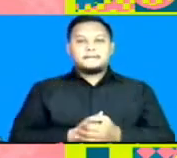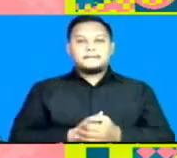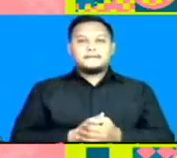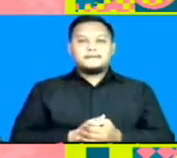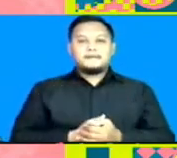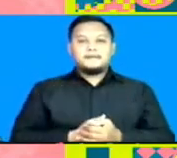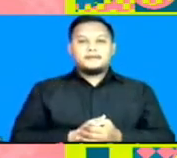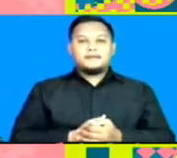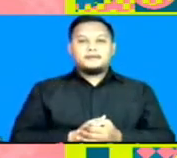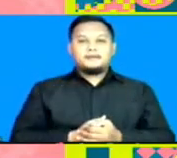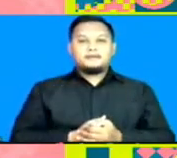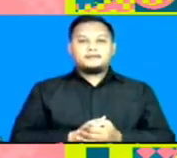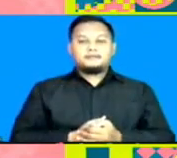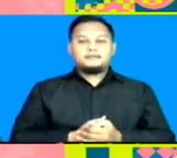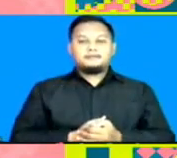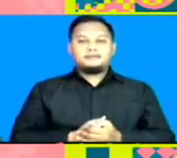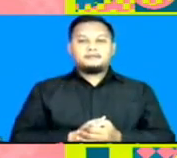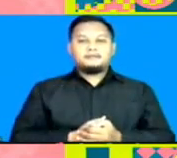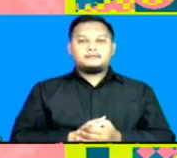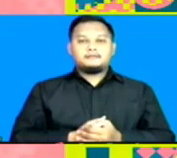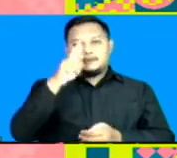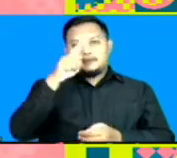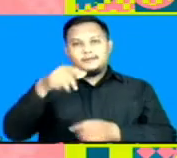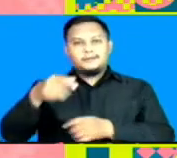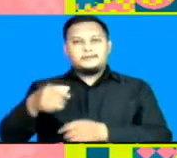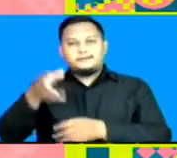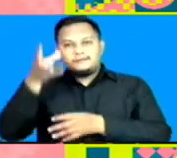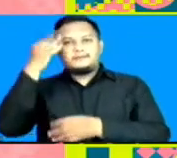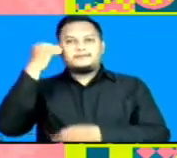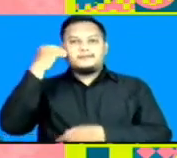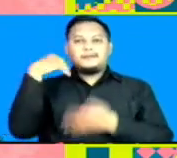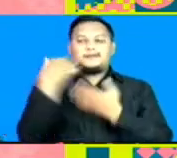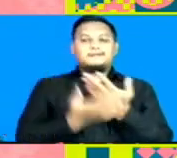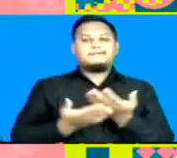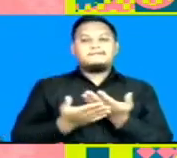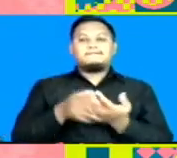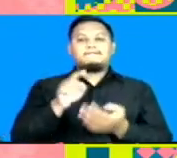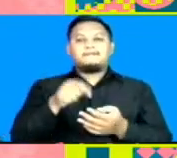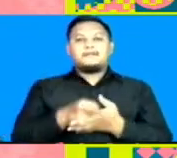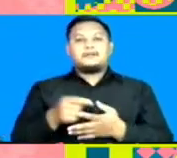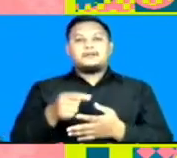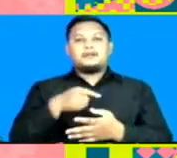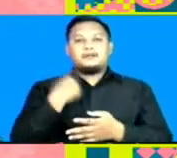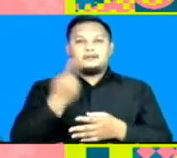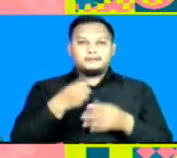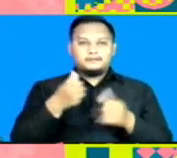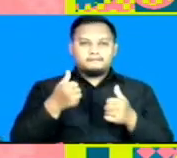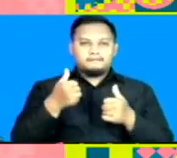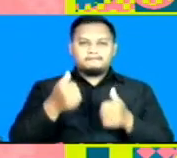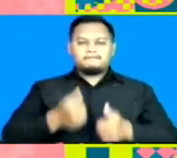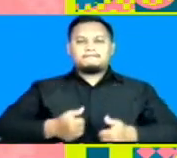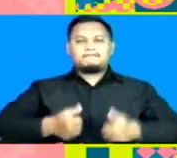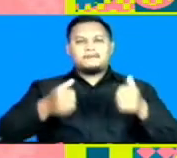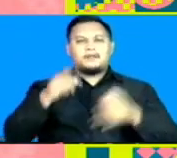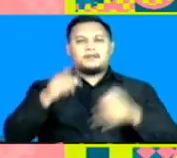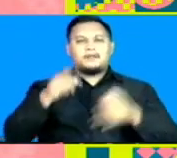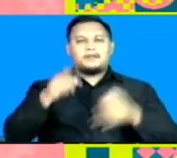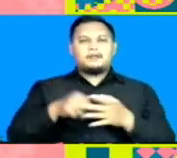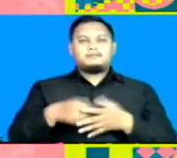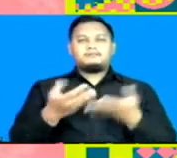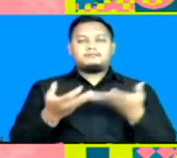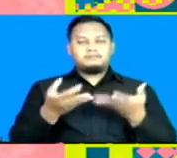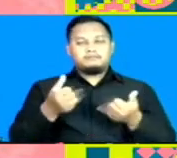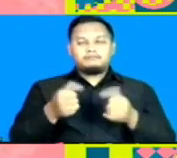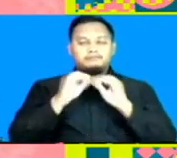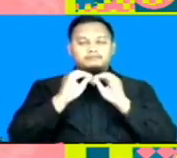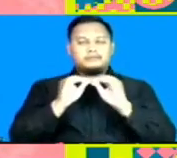start to build a better world, whether it's in education, whether it's in political leadership, whether it's in business, whether